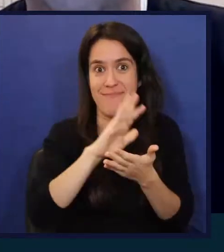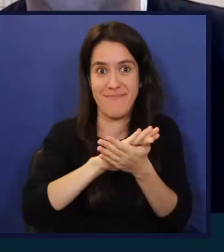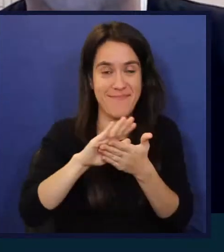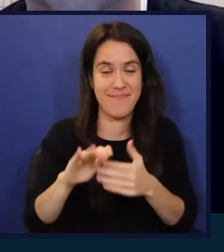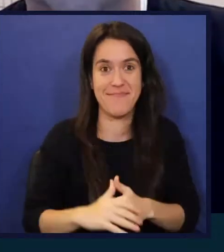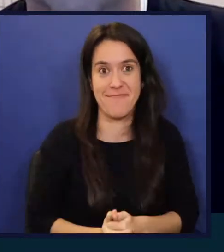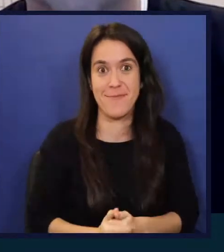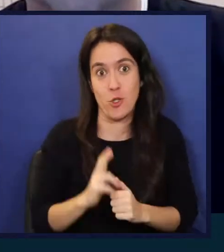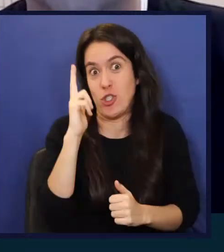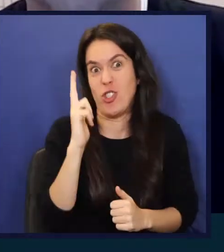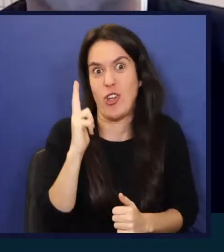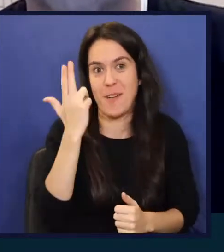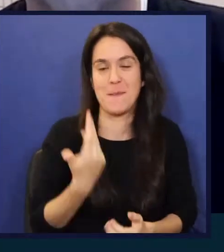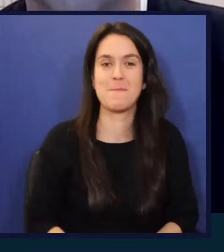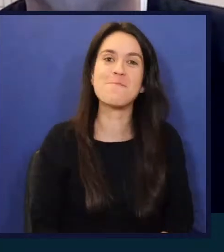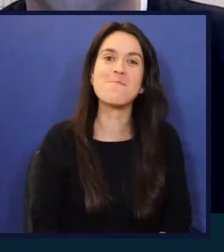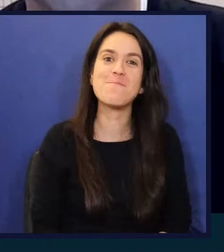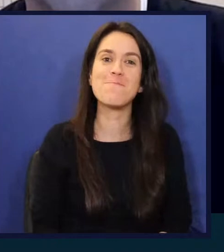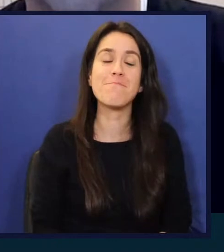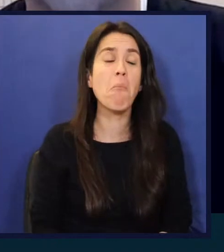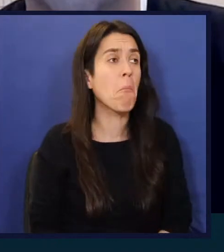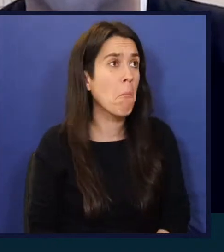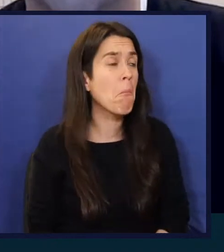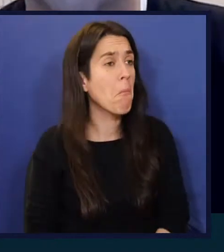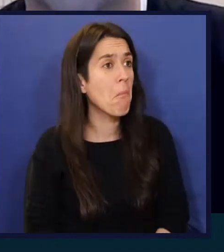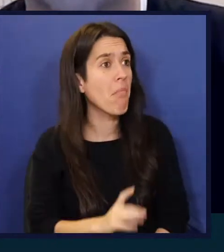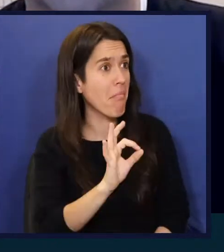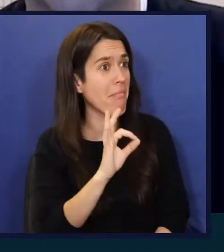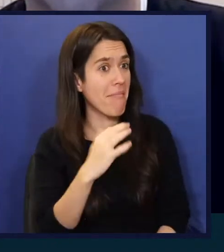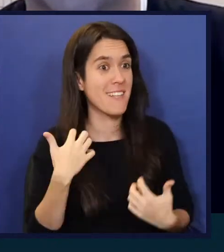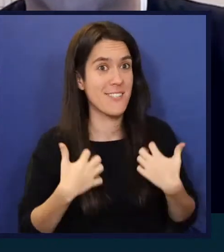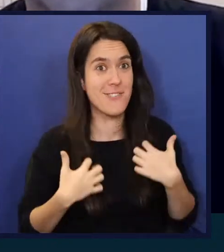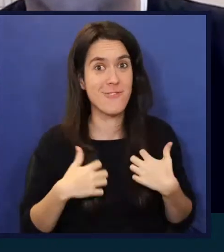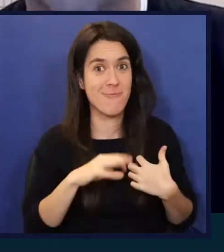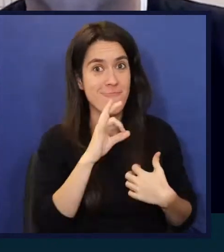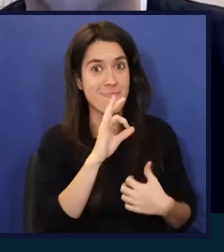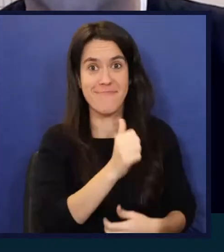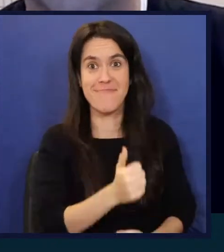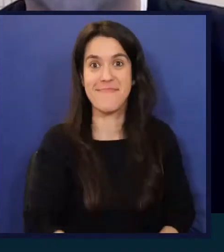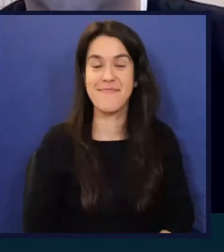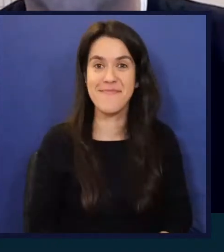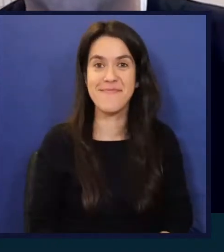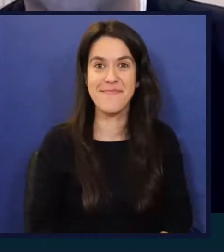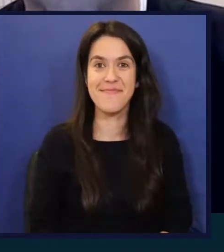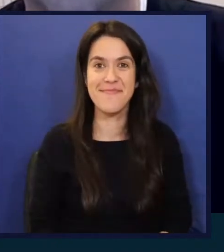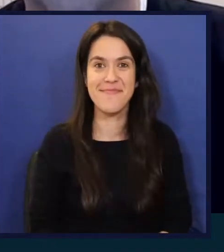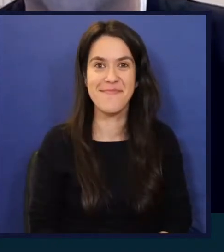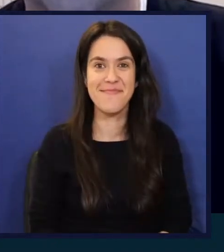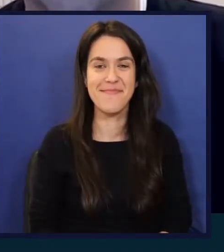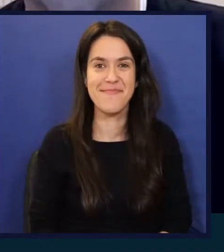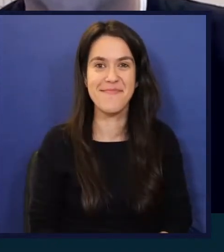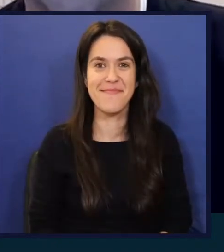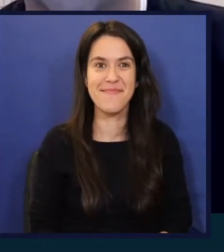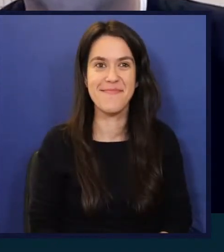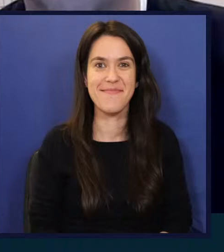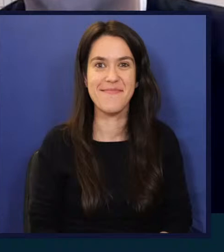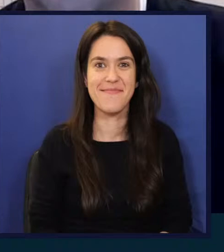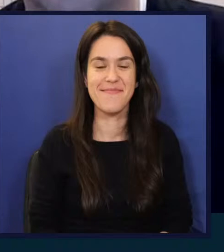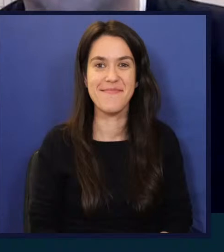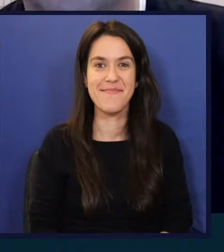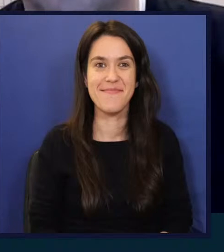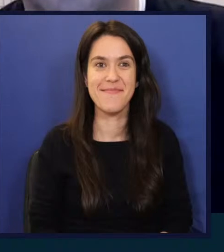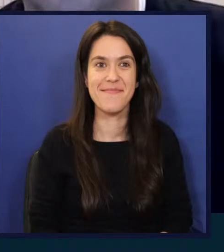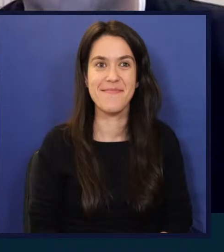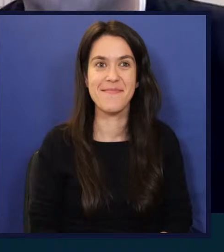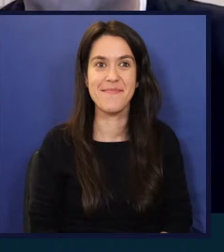with. Yeah, makes sense. Okay, nice. Absolutely. Thanks. Well, I think